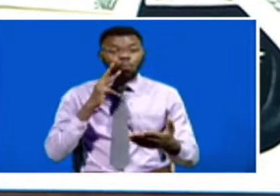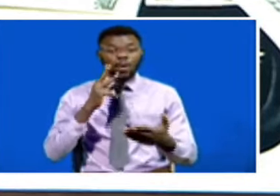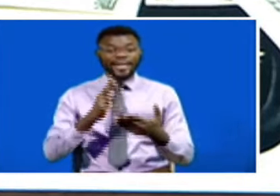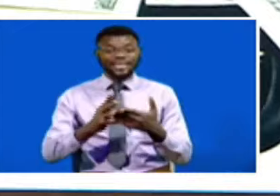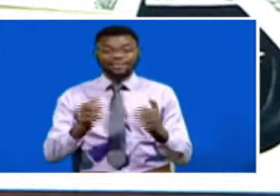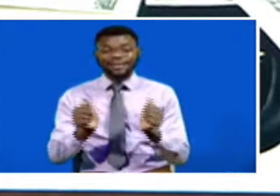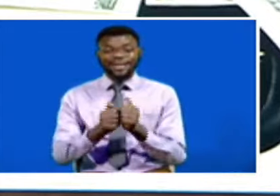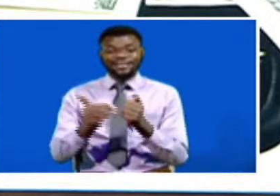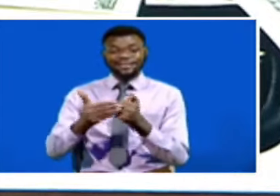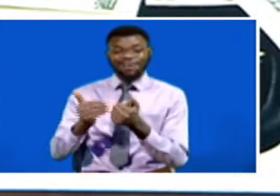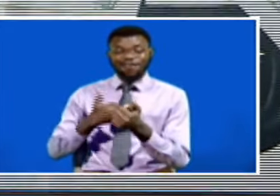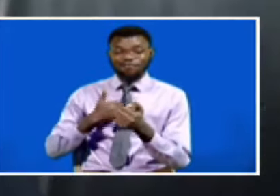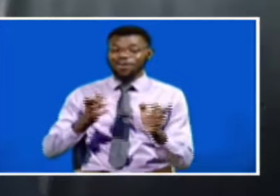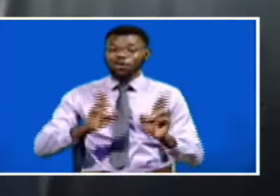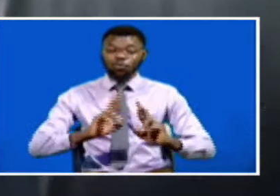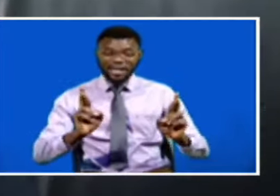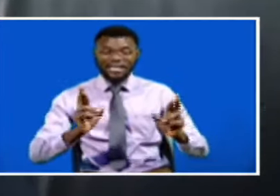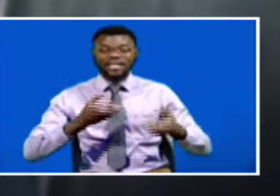huo.